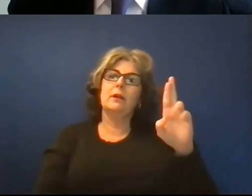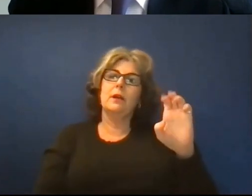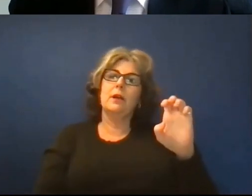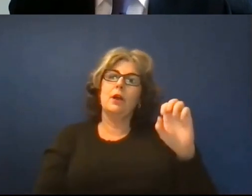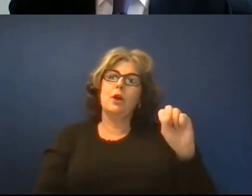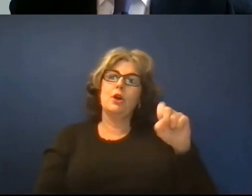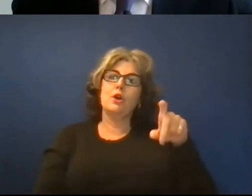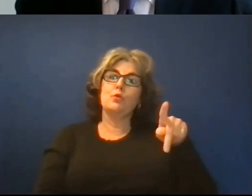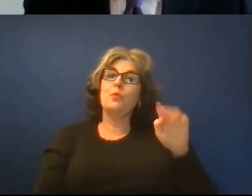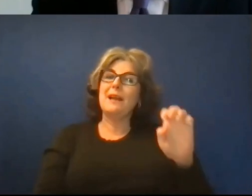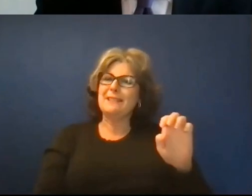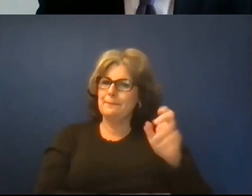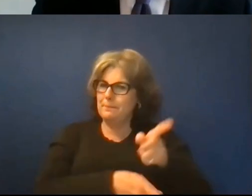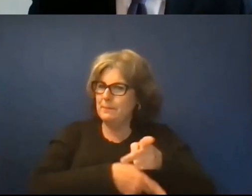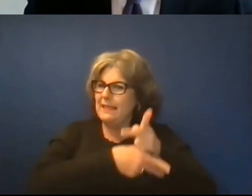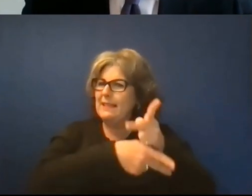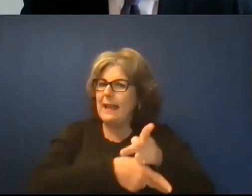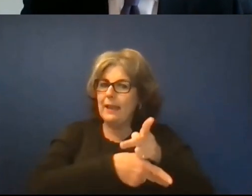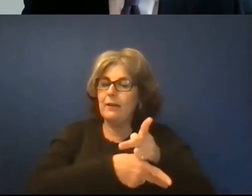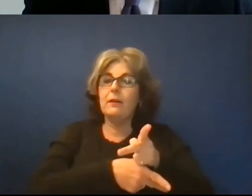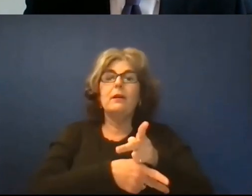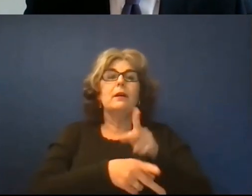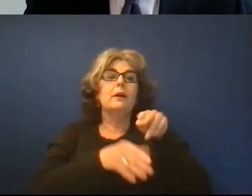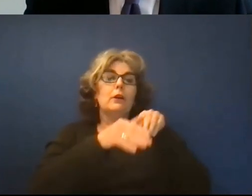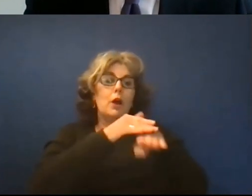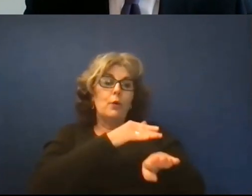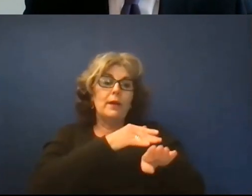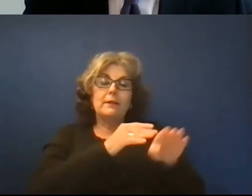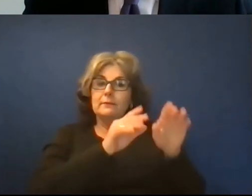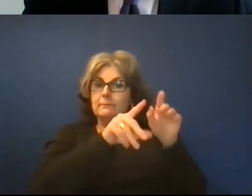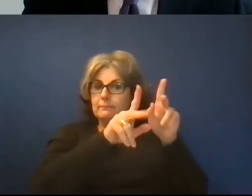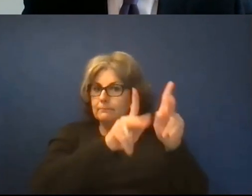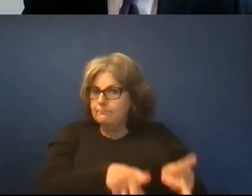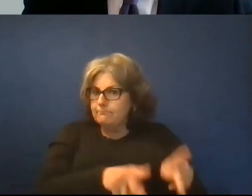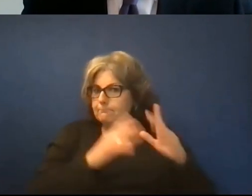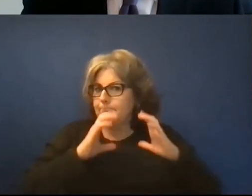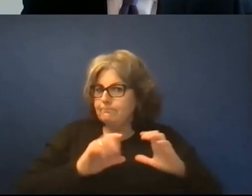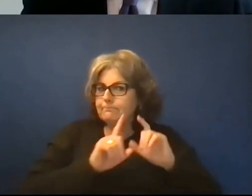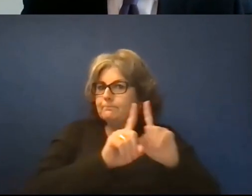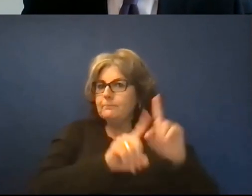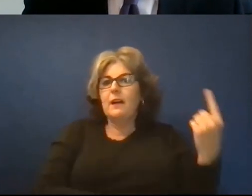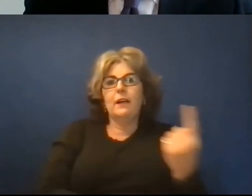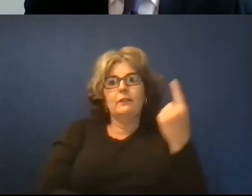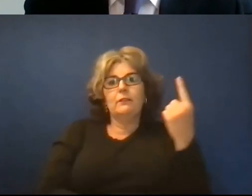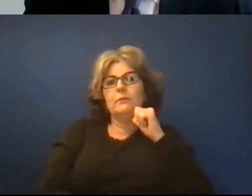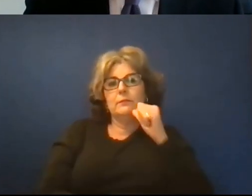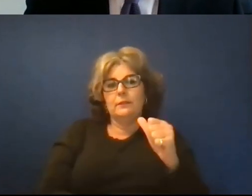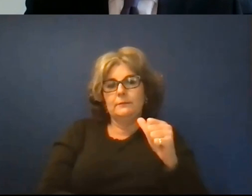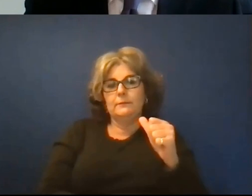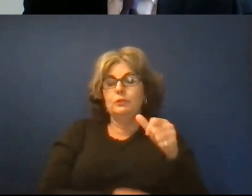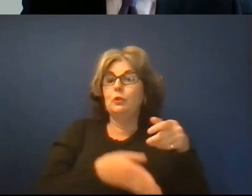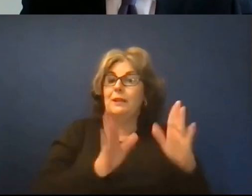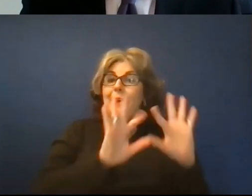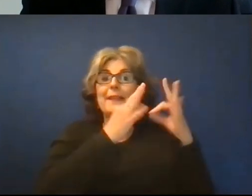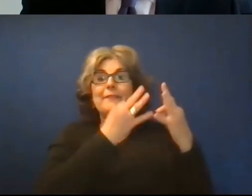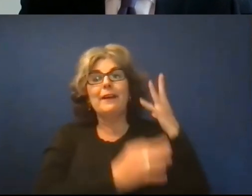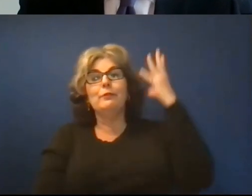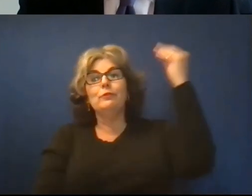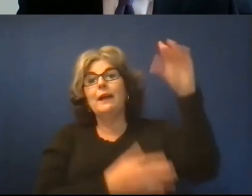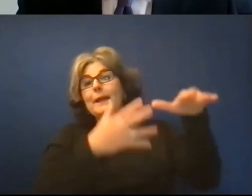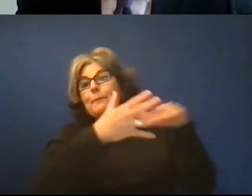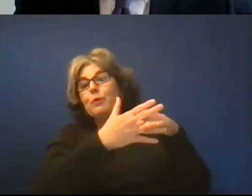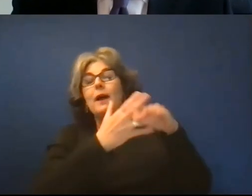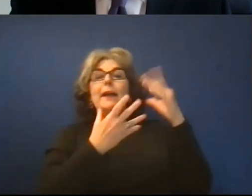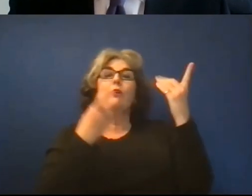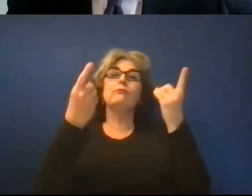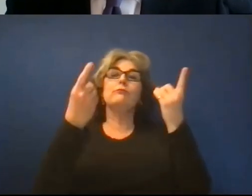come in the home to basically supervise, be with that client so they're not at home by themselves, to allow the family member or